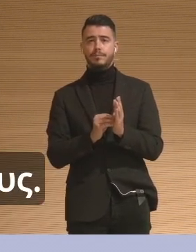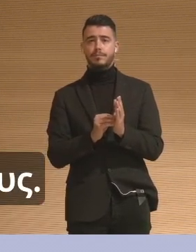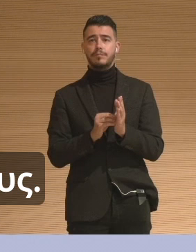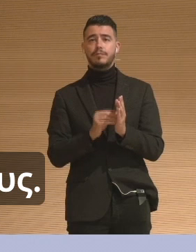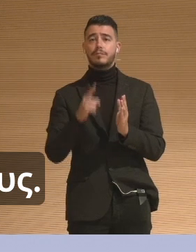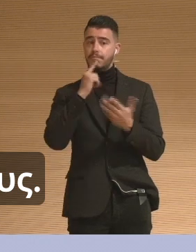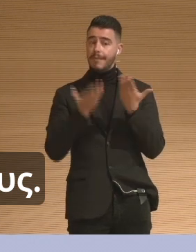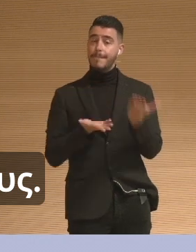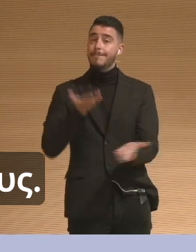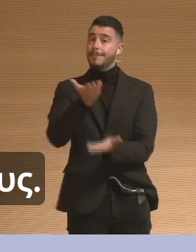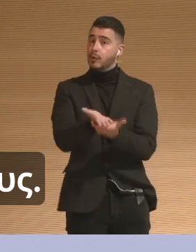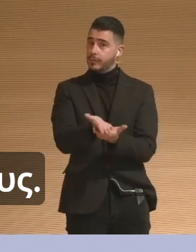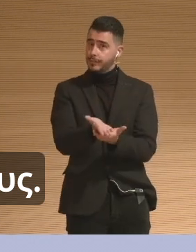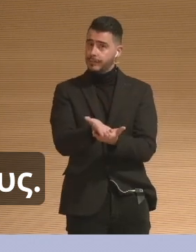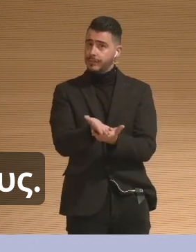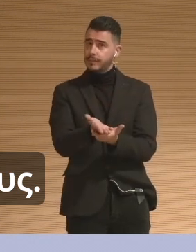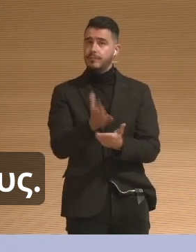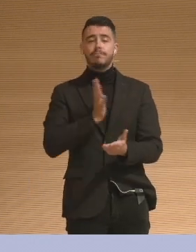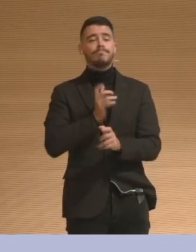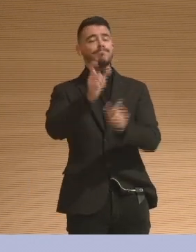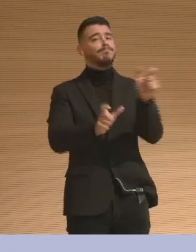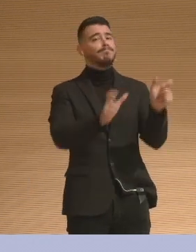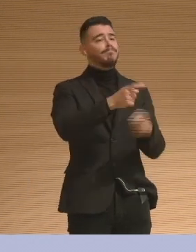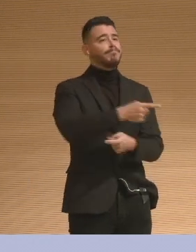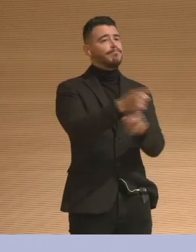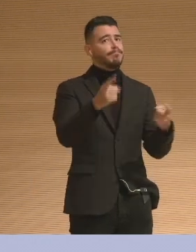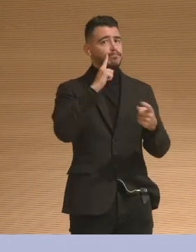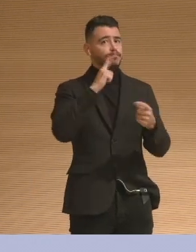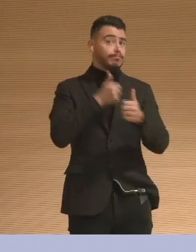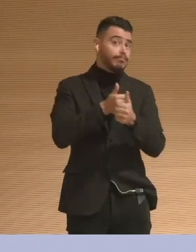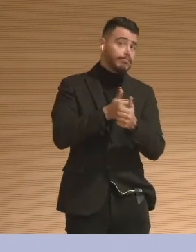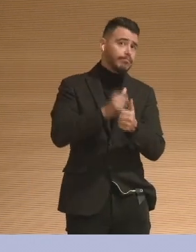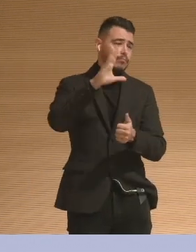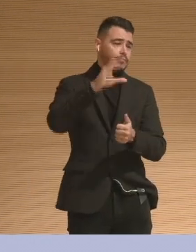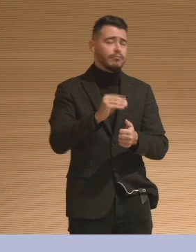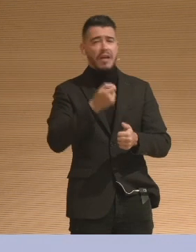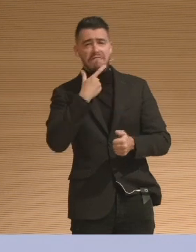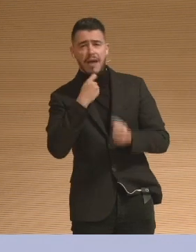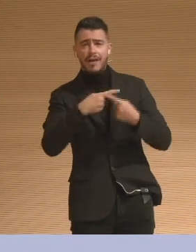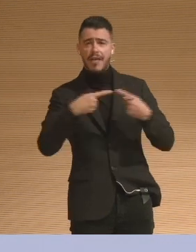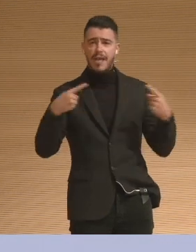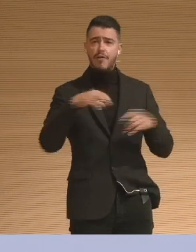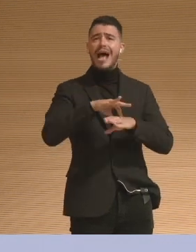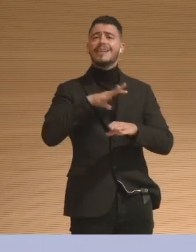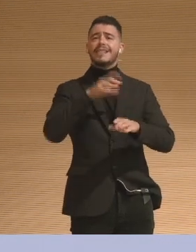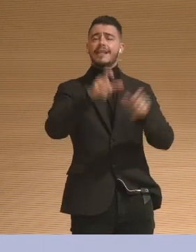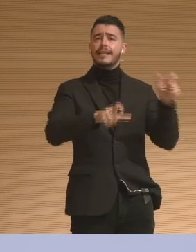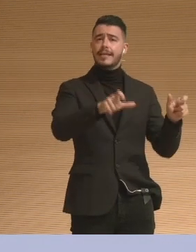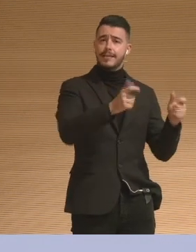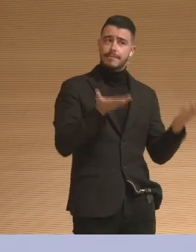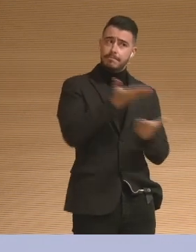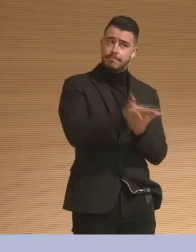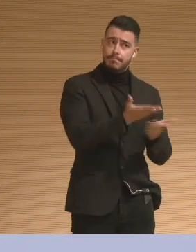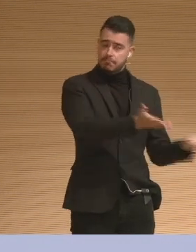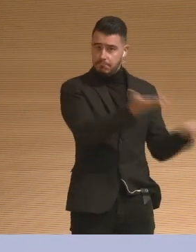whether their conditions have been improved. I hope that I've answered your questions. Thank you very much.